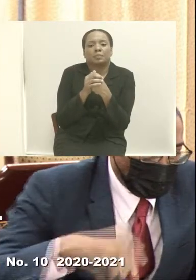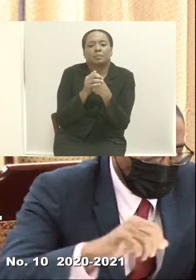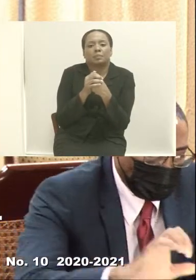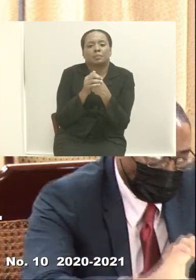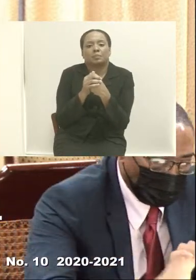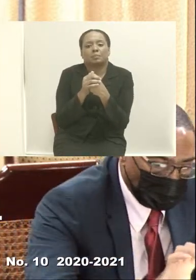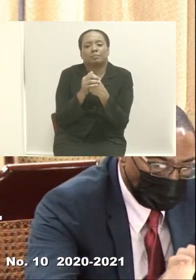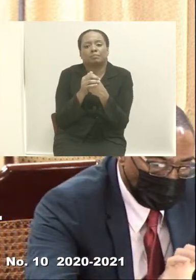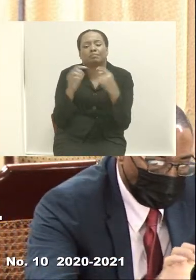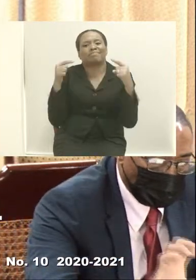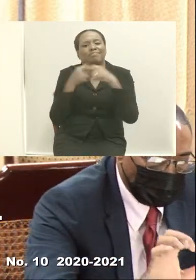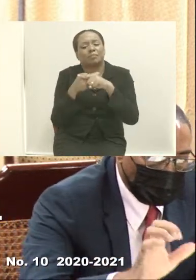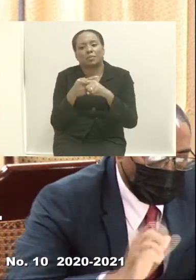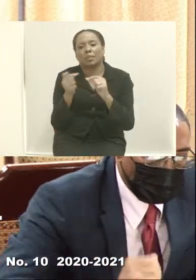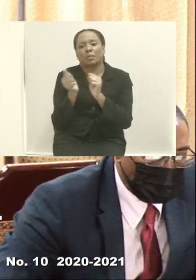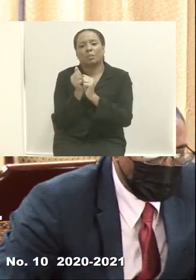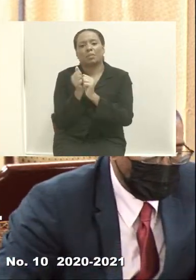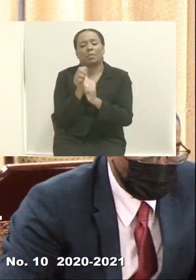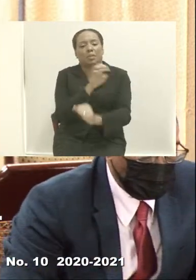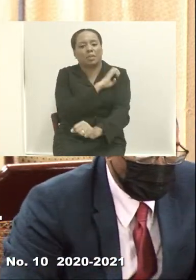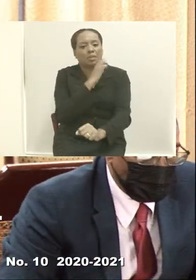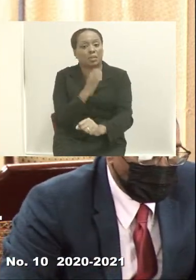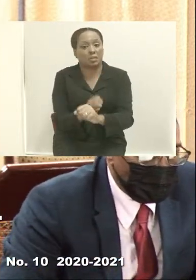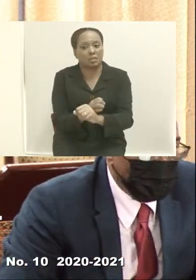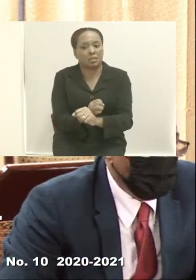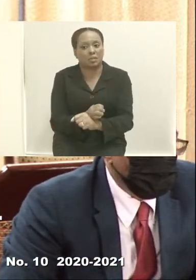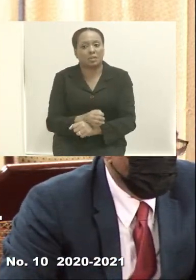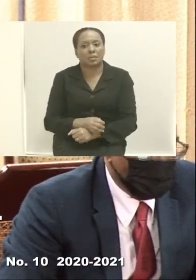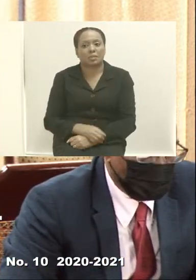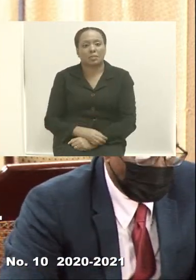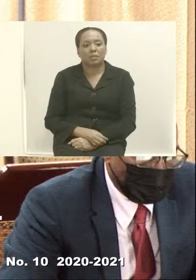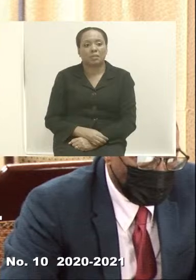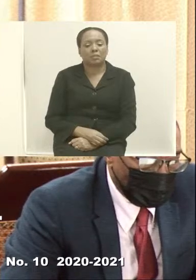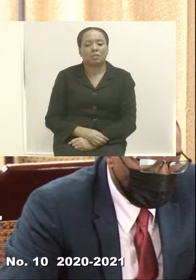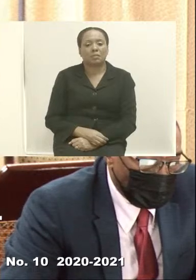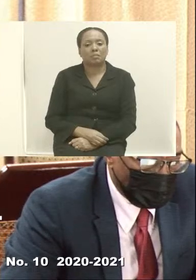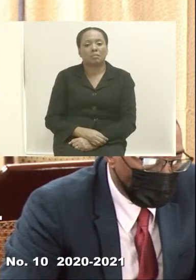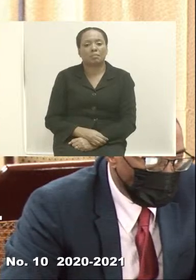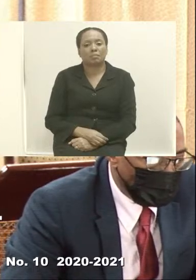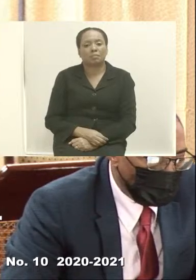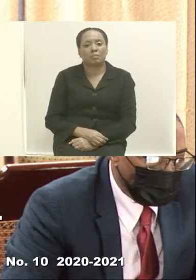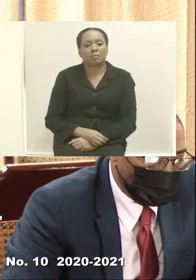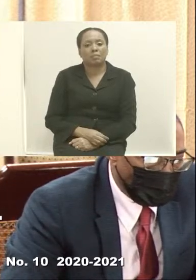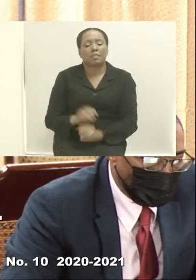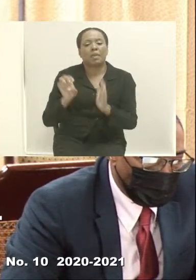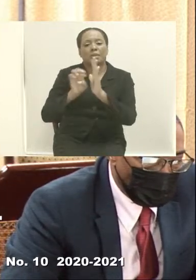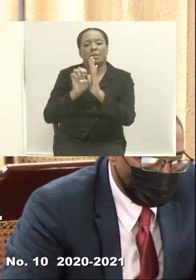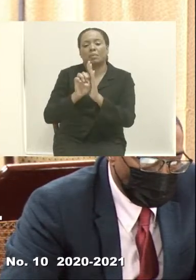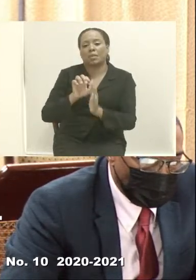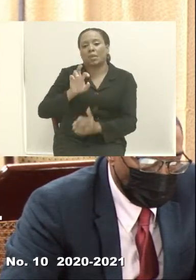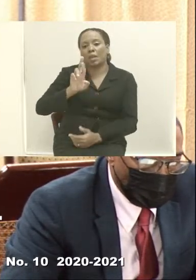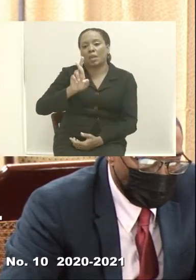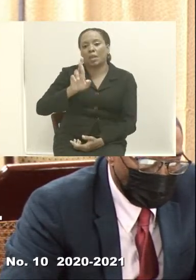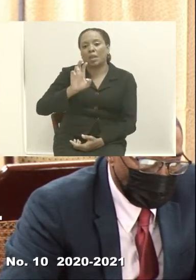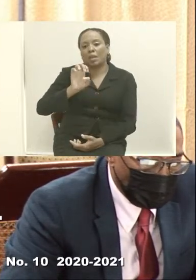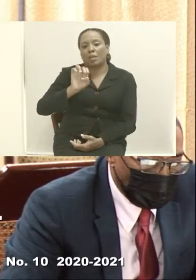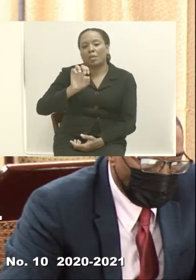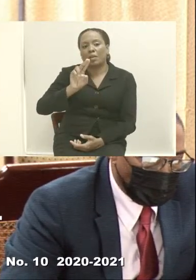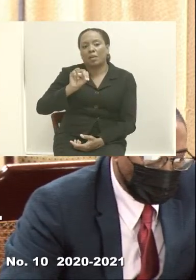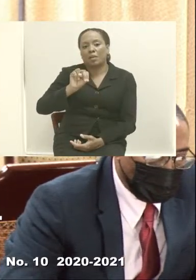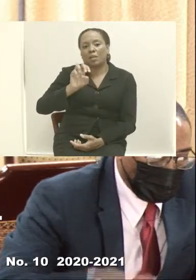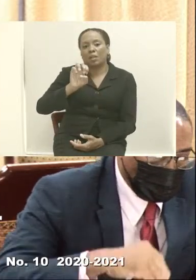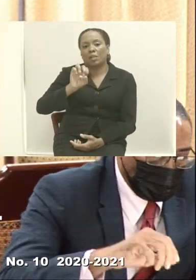we come to the business of the renewables. Now, there's, in my view, as far as I'm